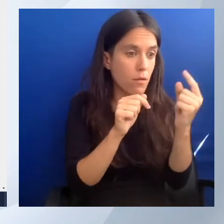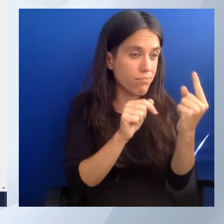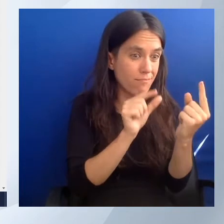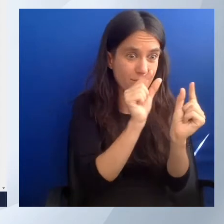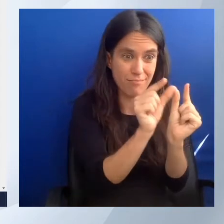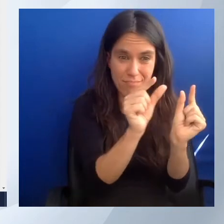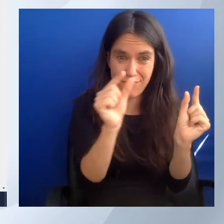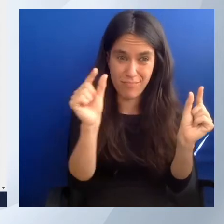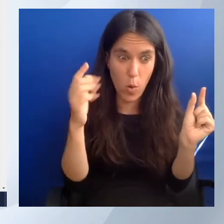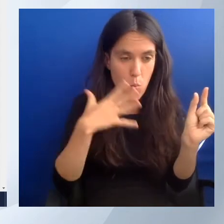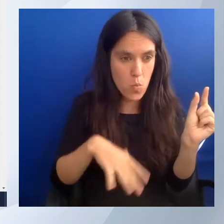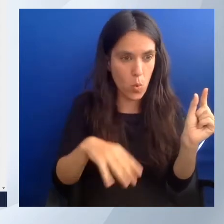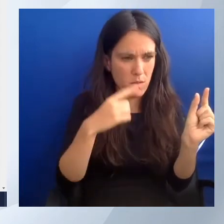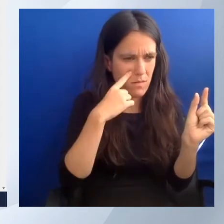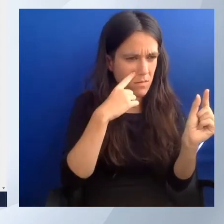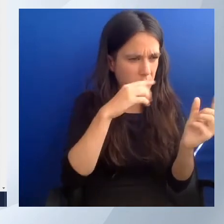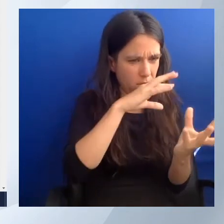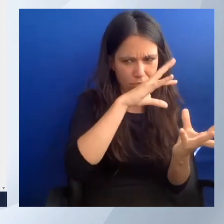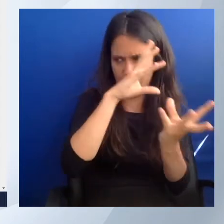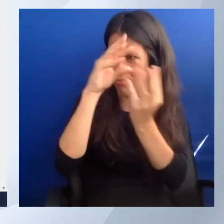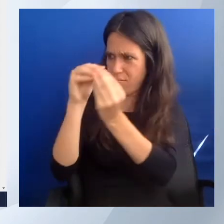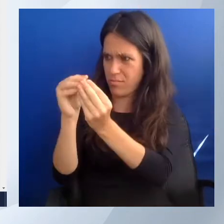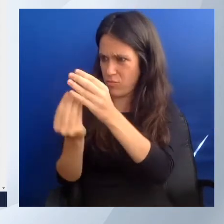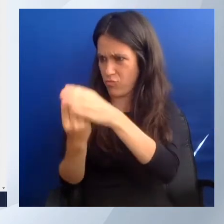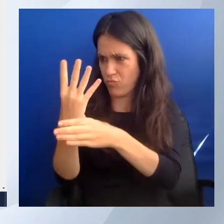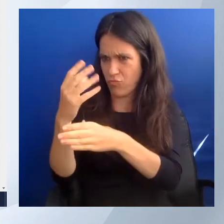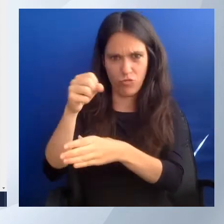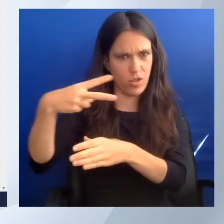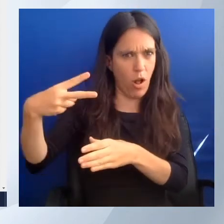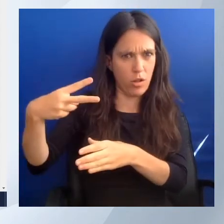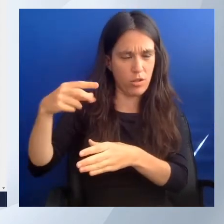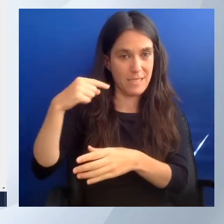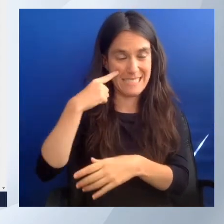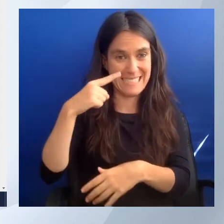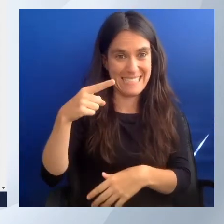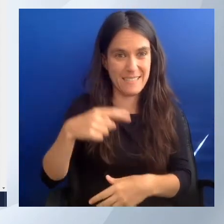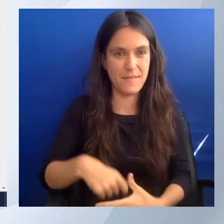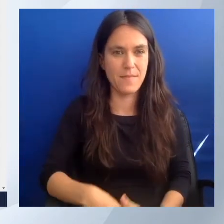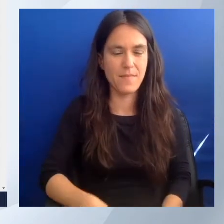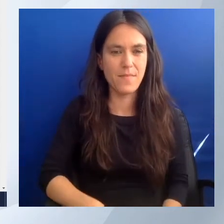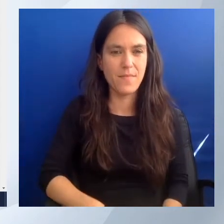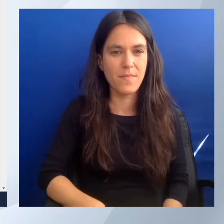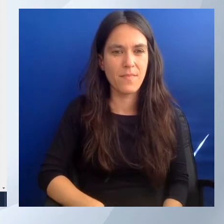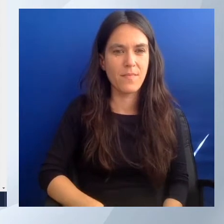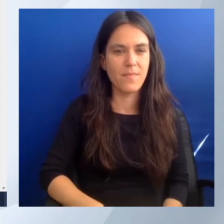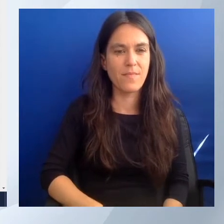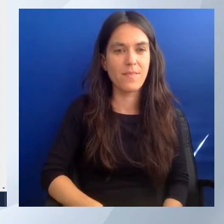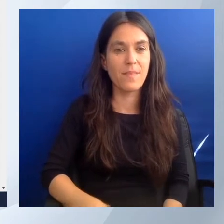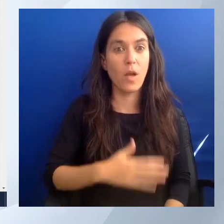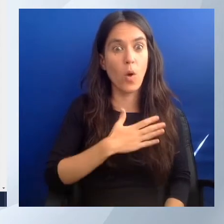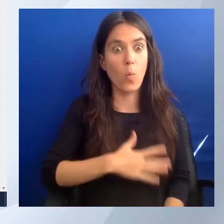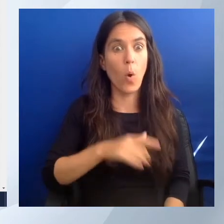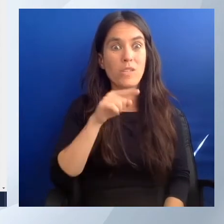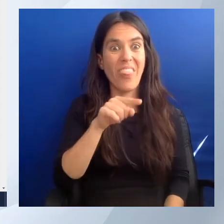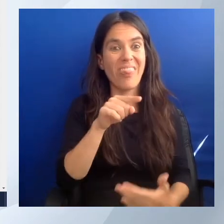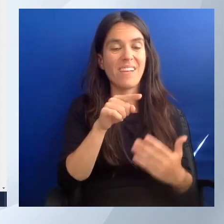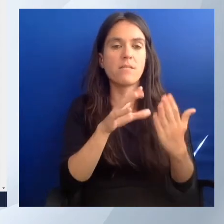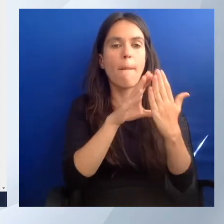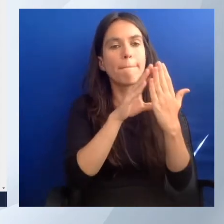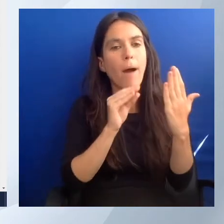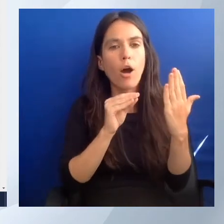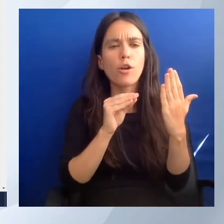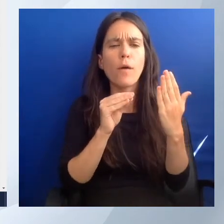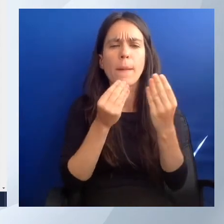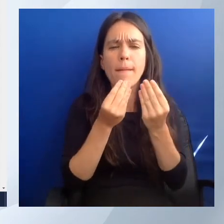find. The threshold optimizer is going to modify this pattern slightly so it is more